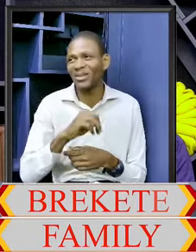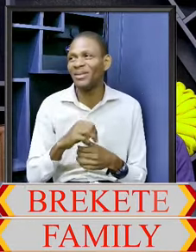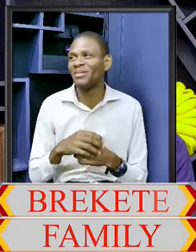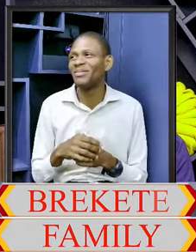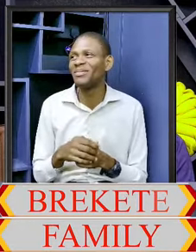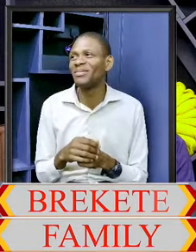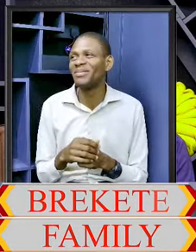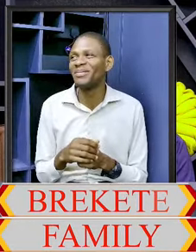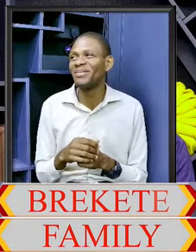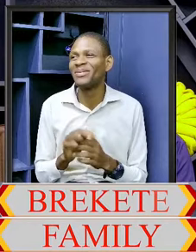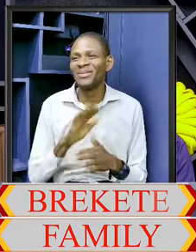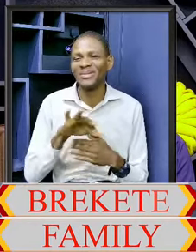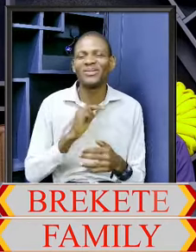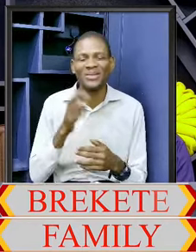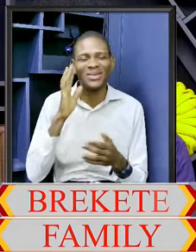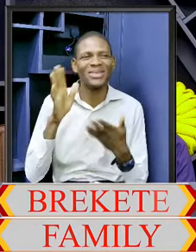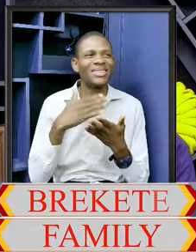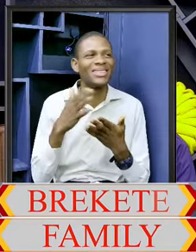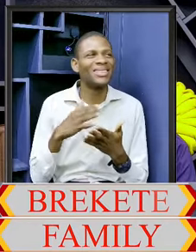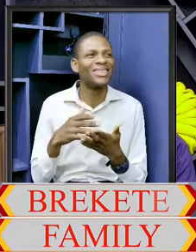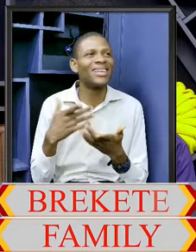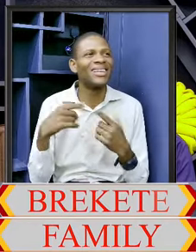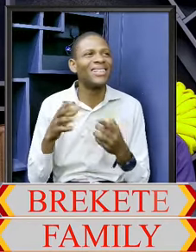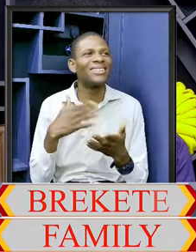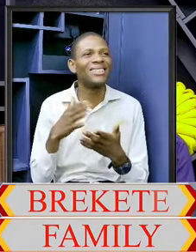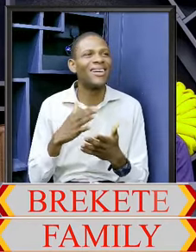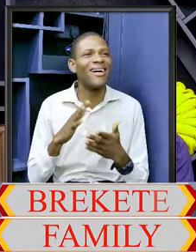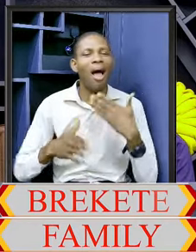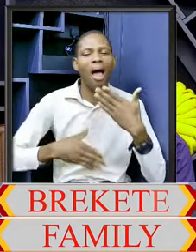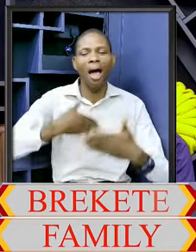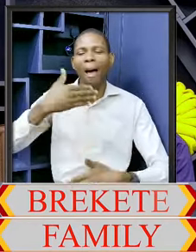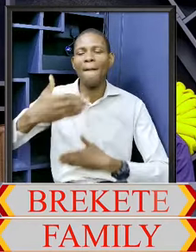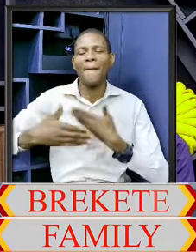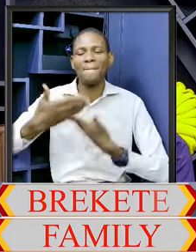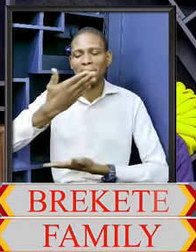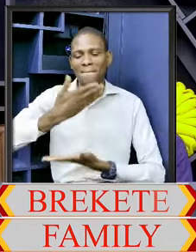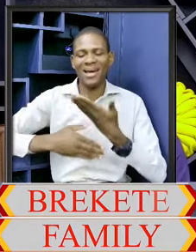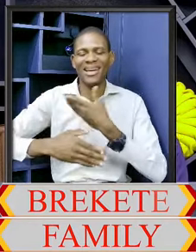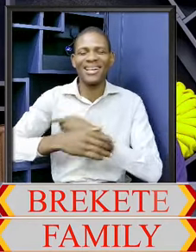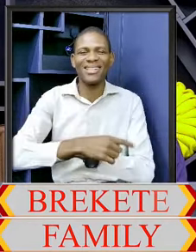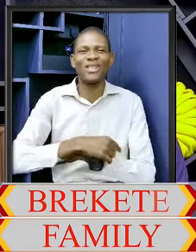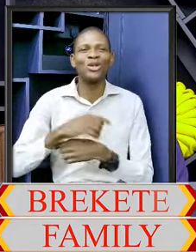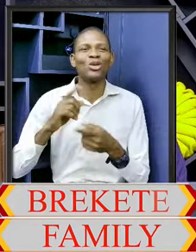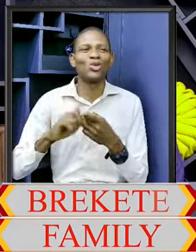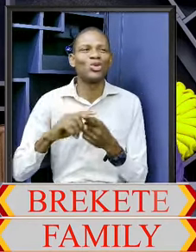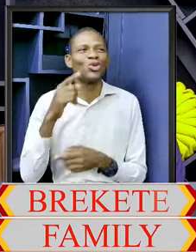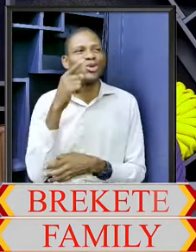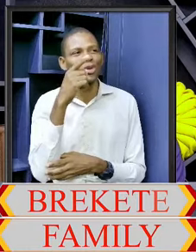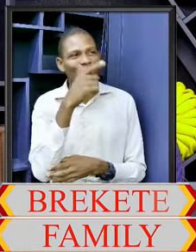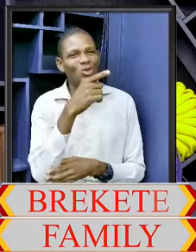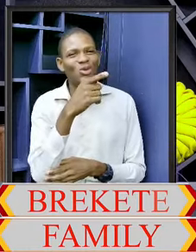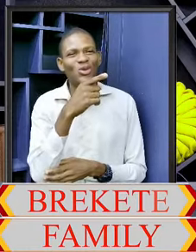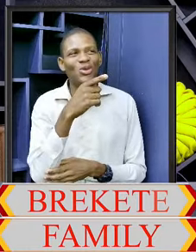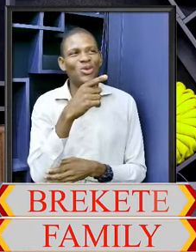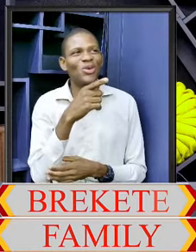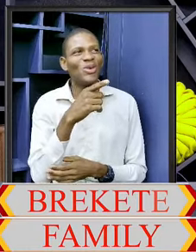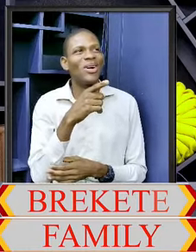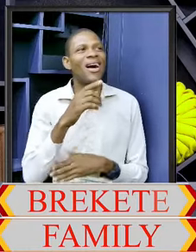us go sing him today. All of us. Yes. Oh, yeah, make we sing him. Happy birthday to